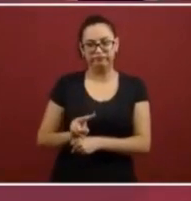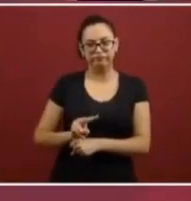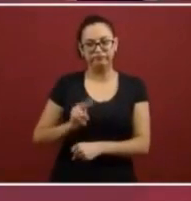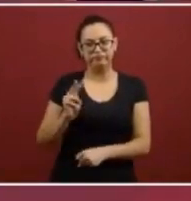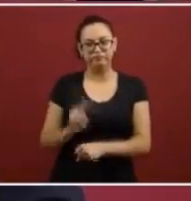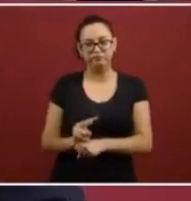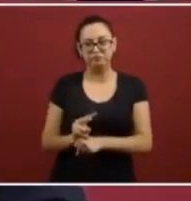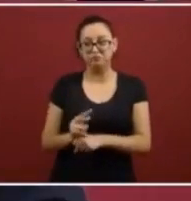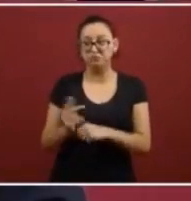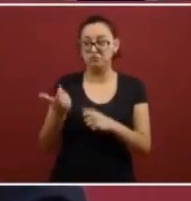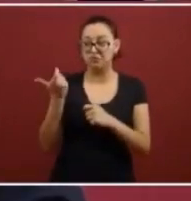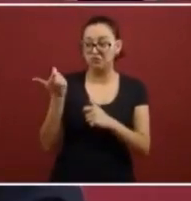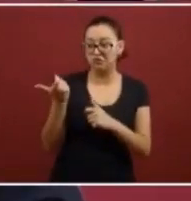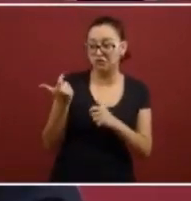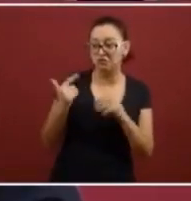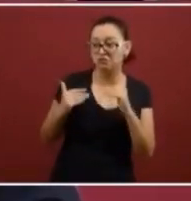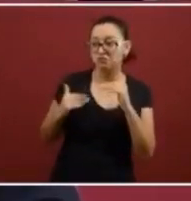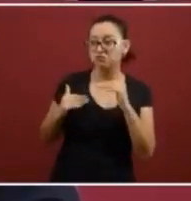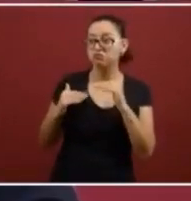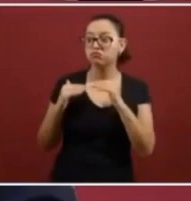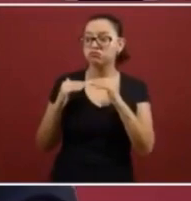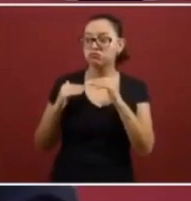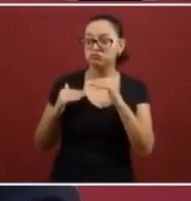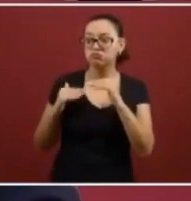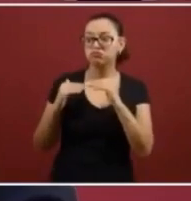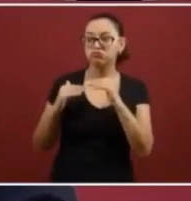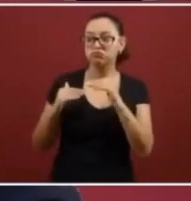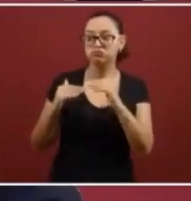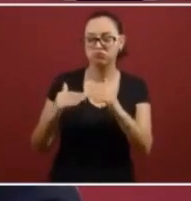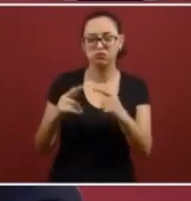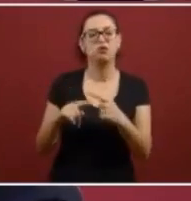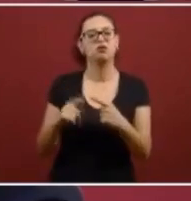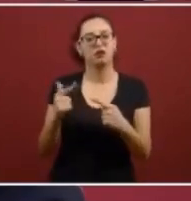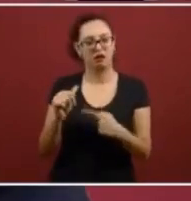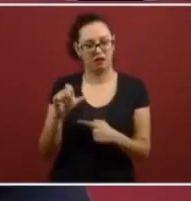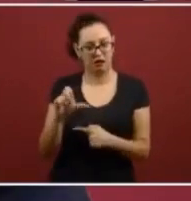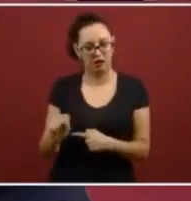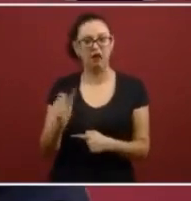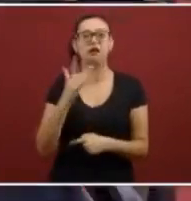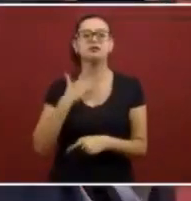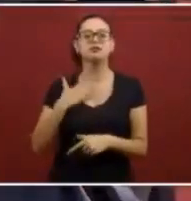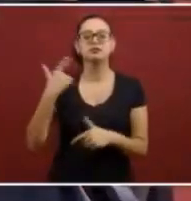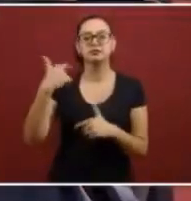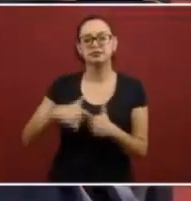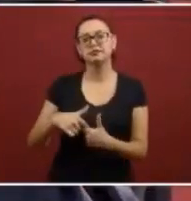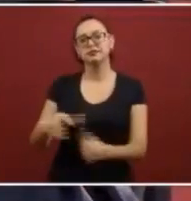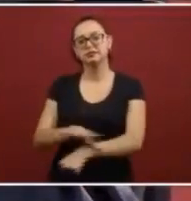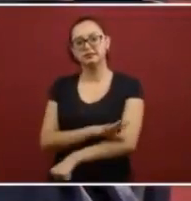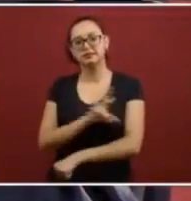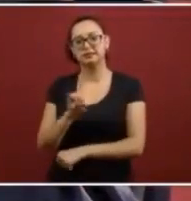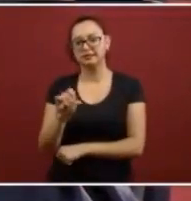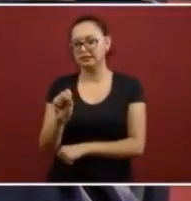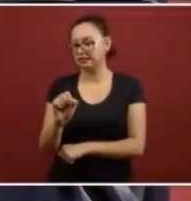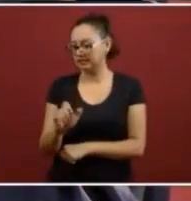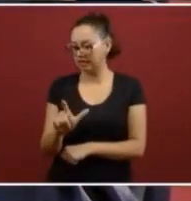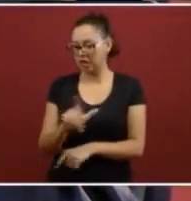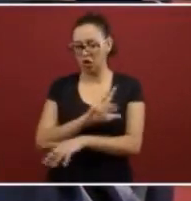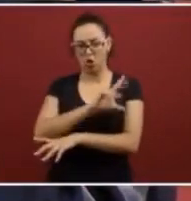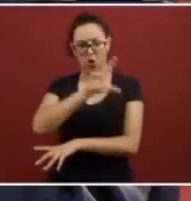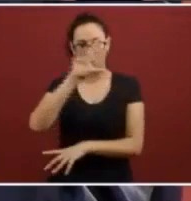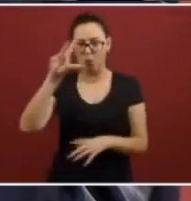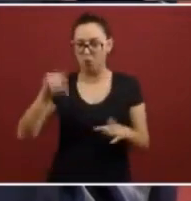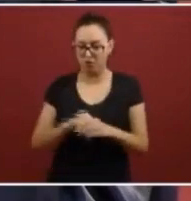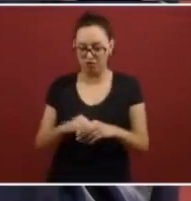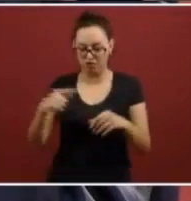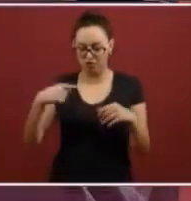cómo se mantienen los precios al enforced. consumidor. En So gas, now, en energía eléctrica, in order en to gasolinas, en be diésel. doing the right thing Sí. and to stay on the Estoy